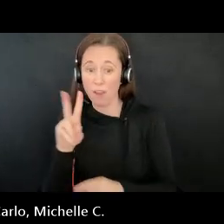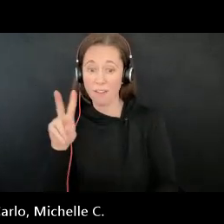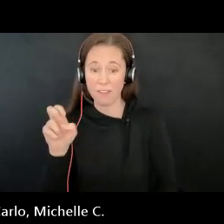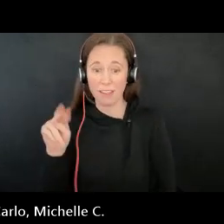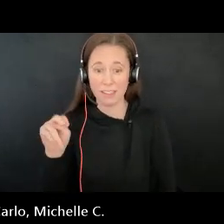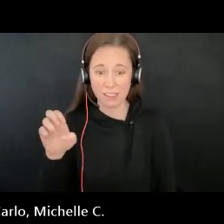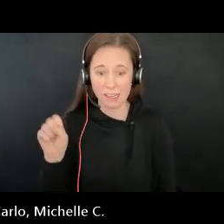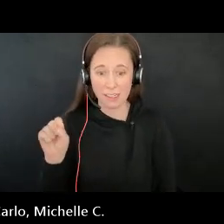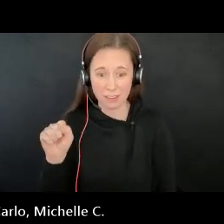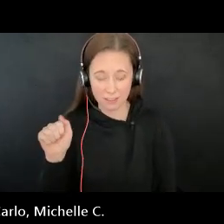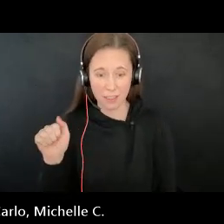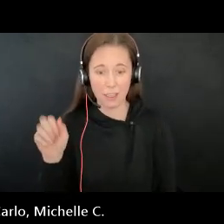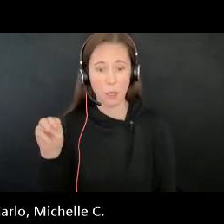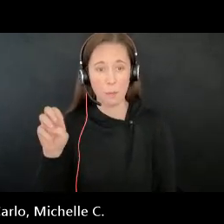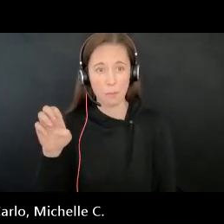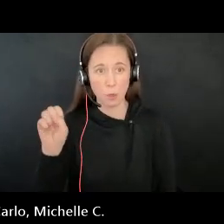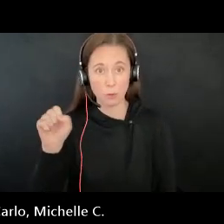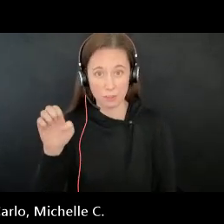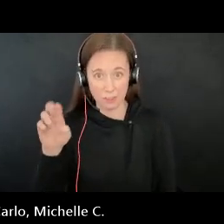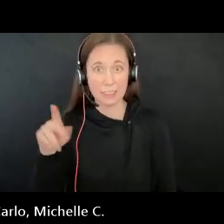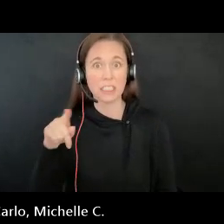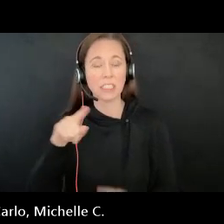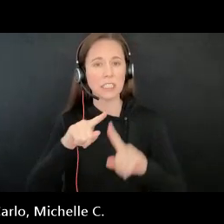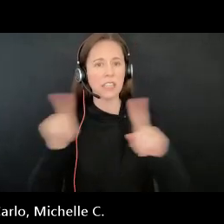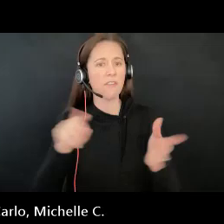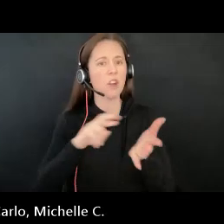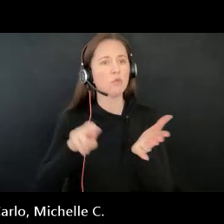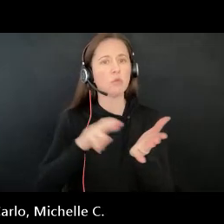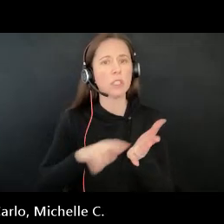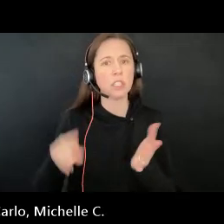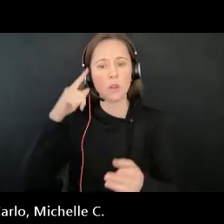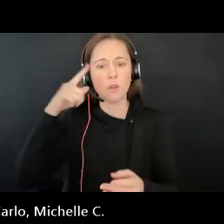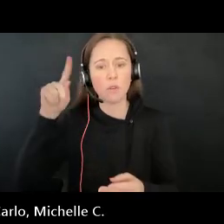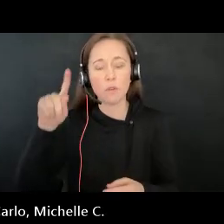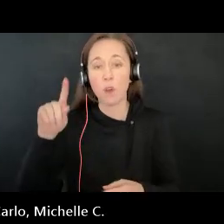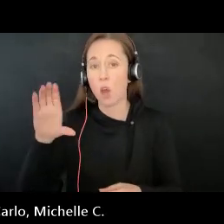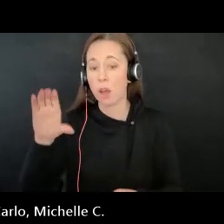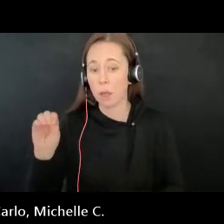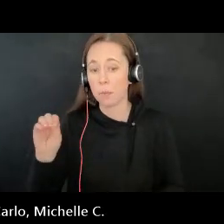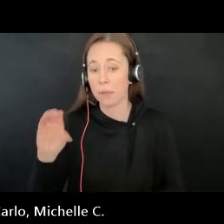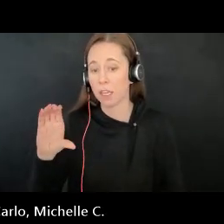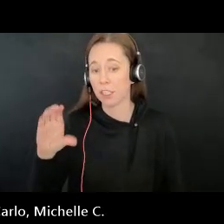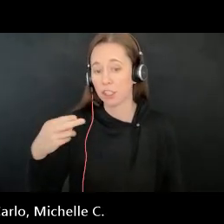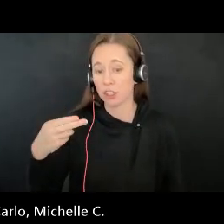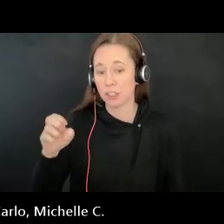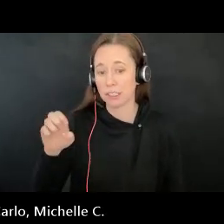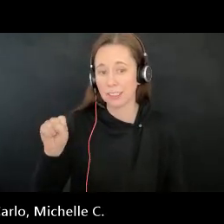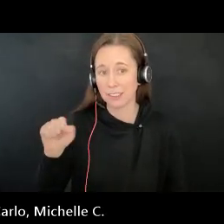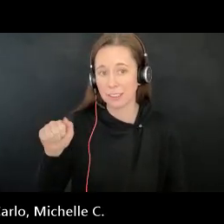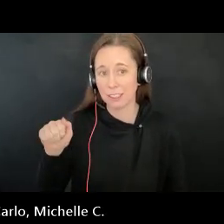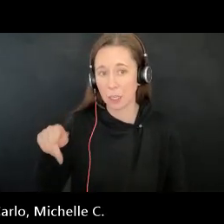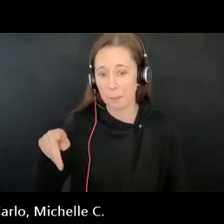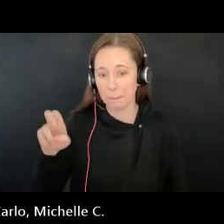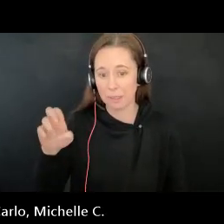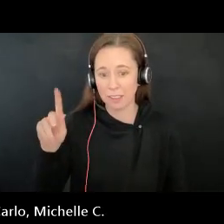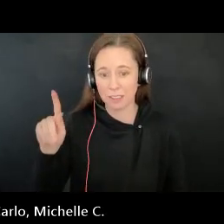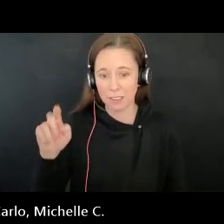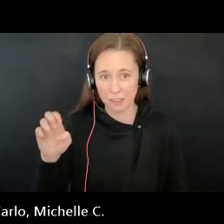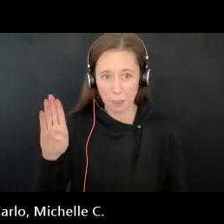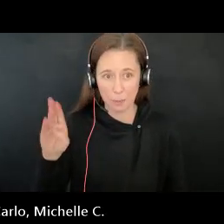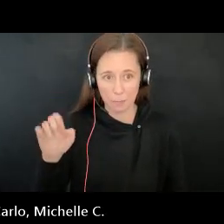does uh, research for the Nature Conservancy. Thank you, everyone, for being here, and thank you